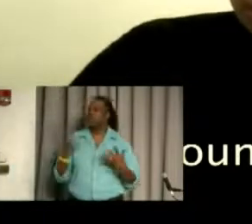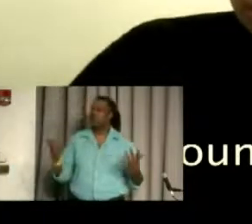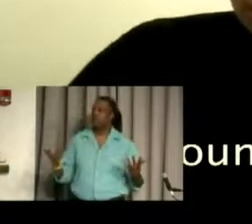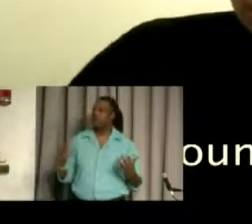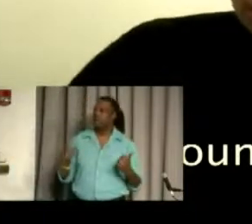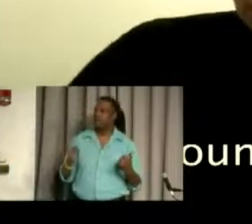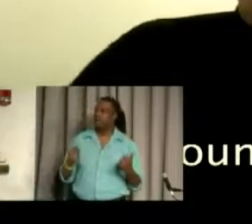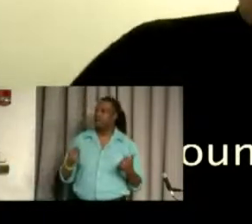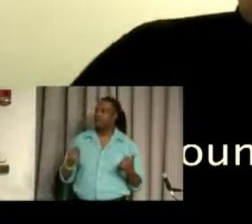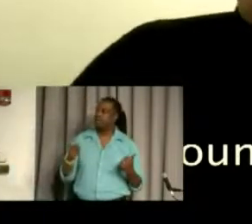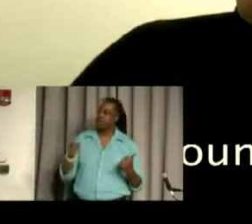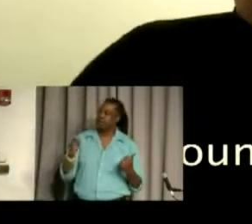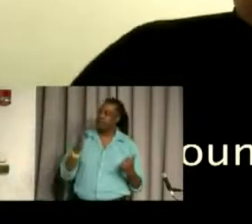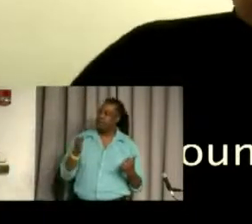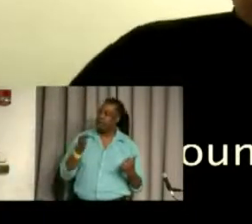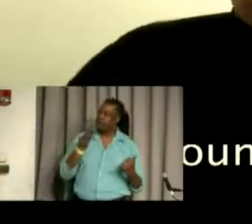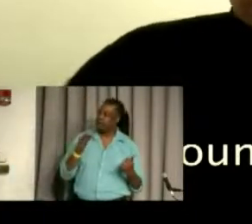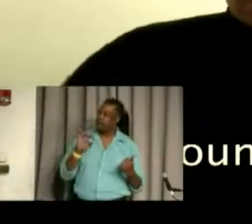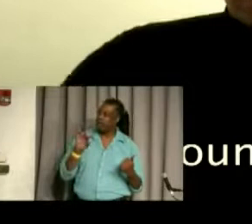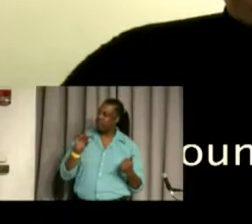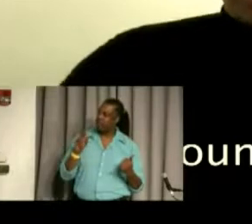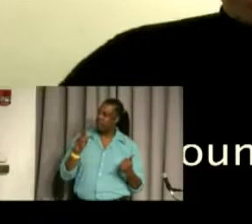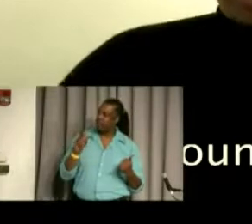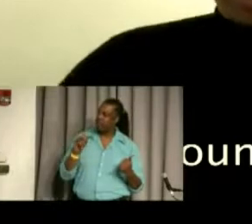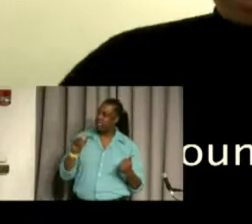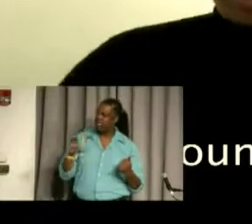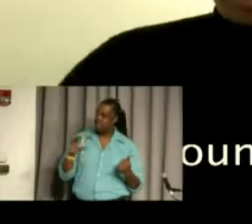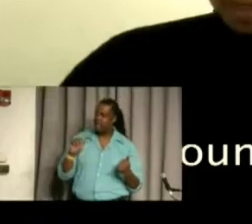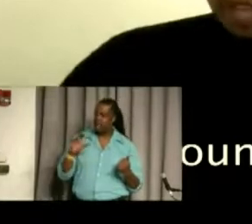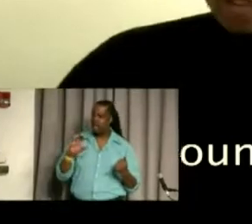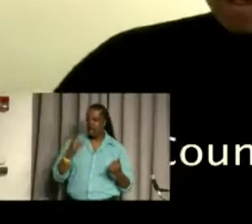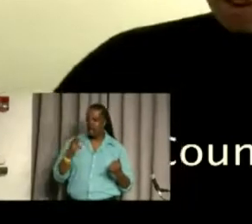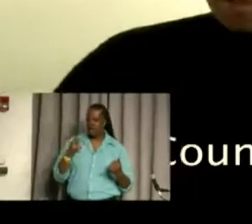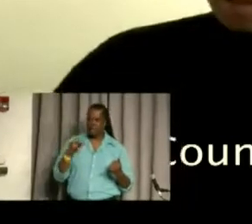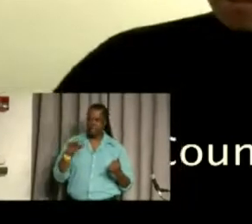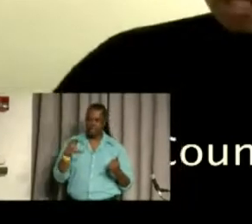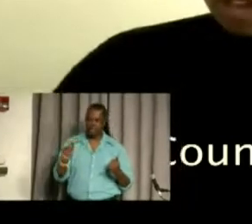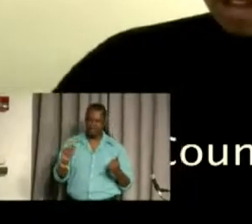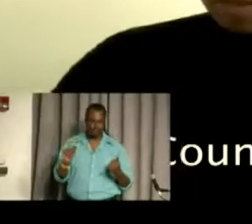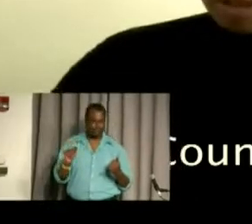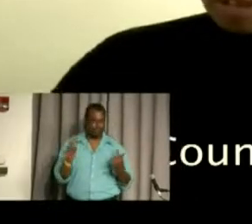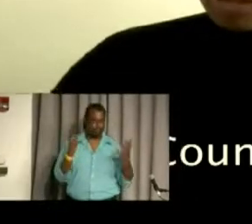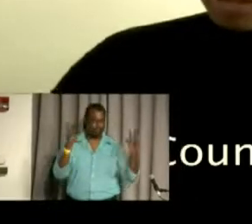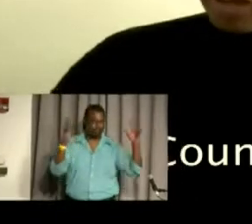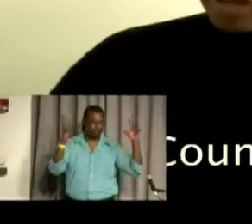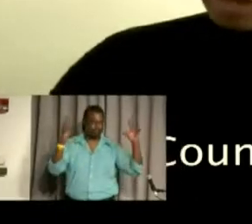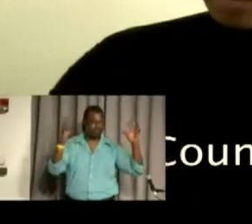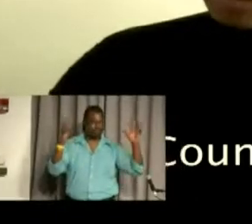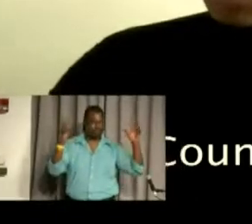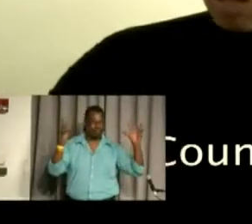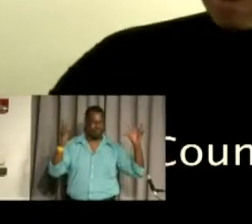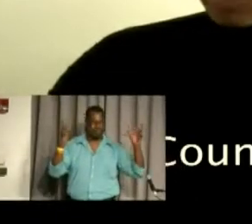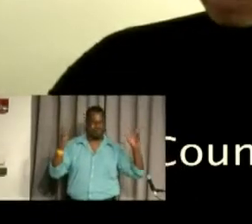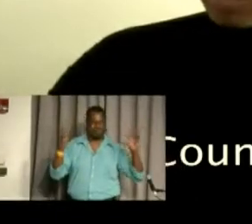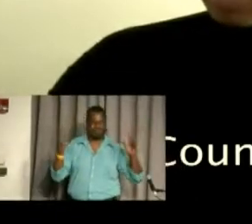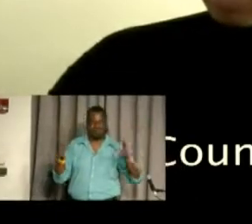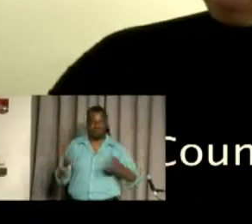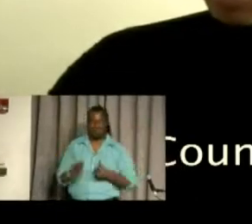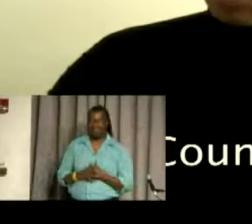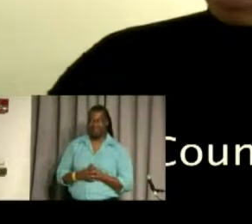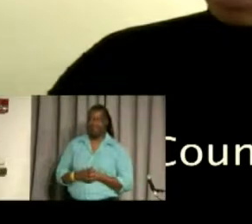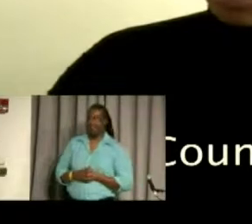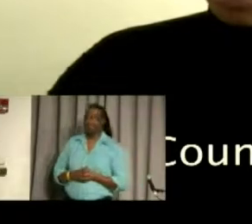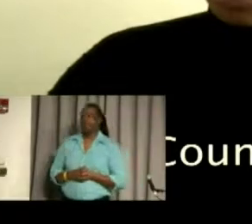our expert forensic architect. Thank you very much for the time, and it's a real honor to be